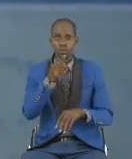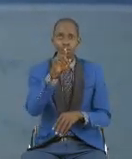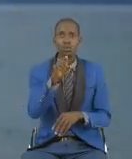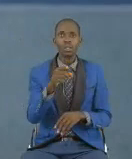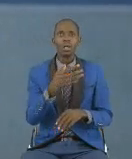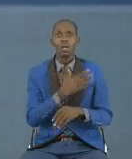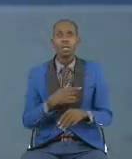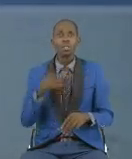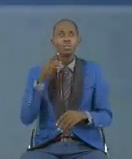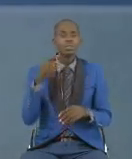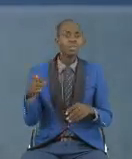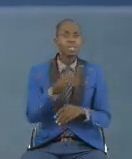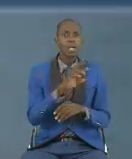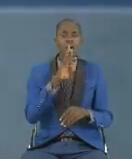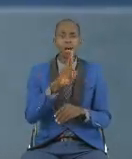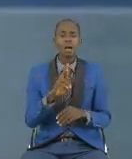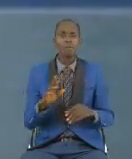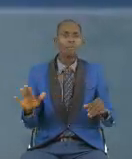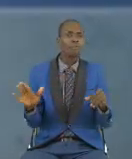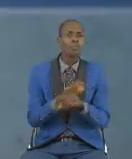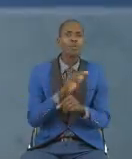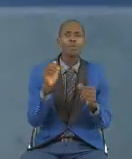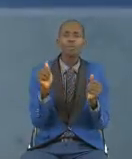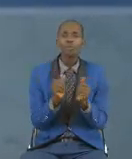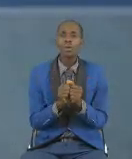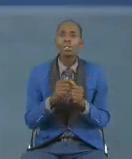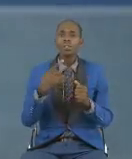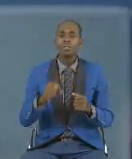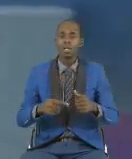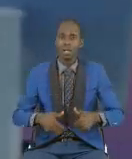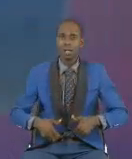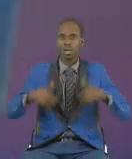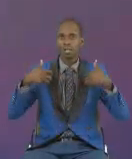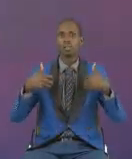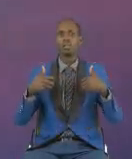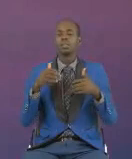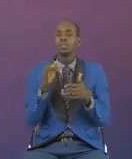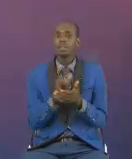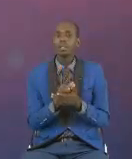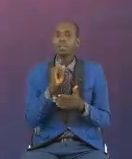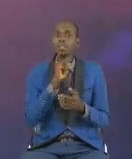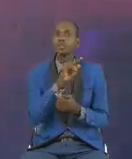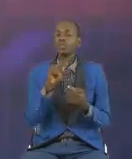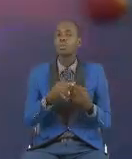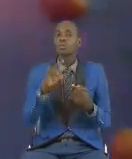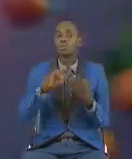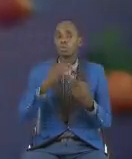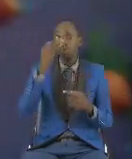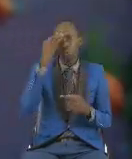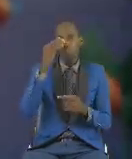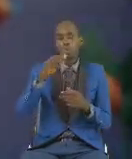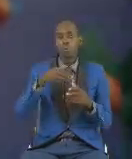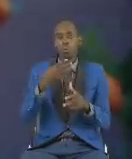were filled with indignation? That's when you know whether you're timid